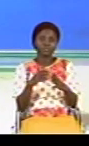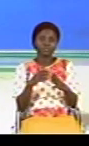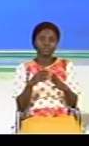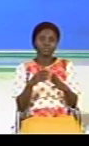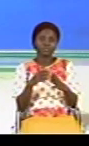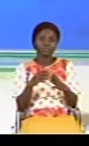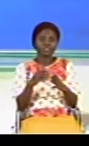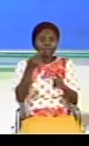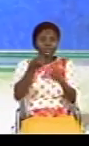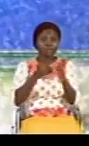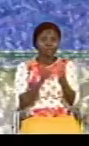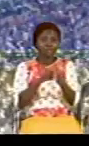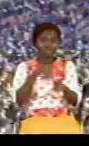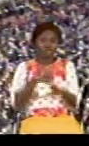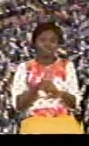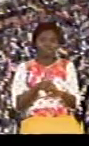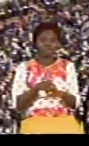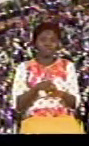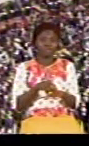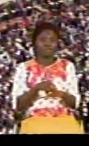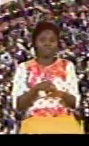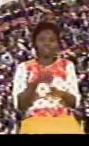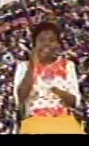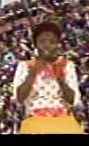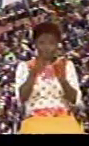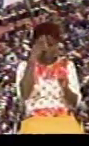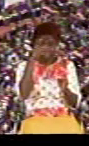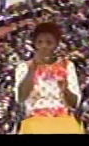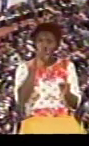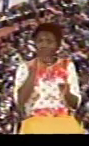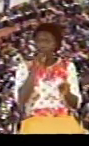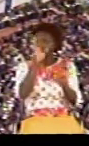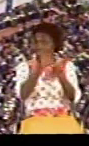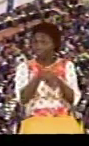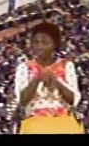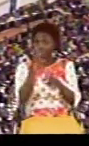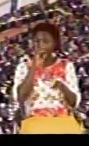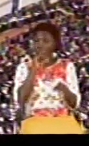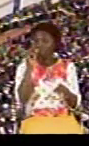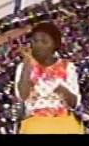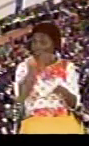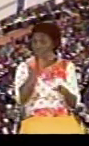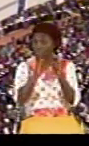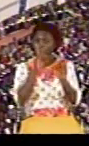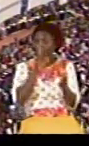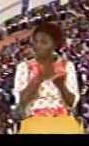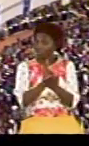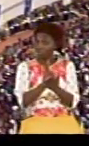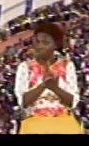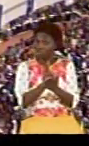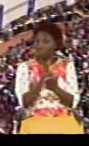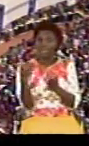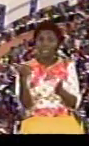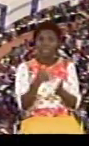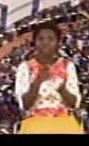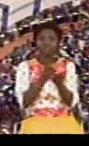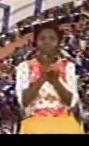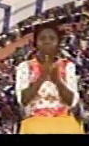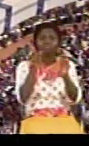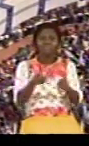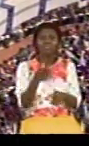if you are not fake, if you are not hypocrite, if you are genuine, any genuine person here in the house